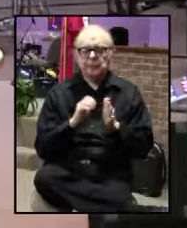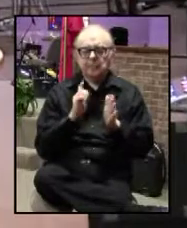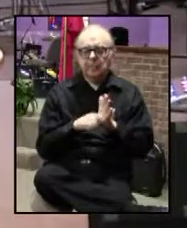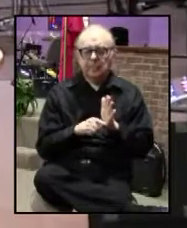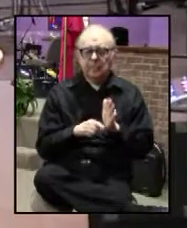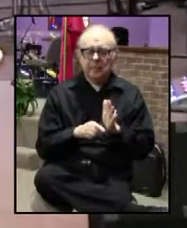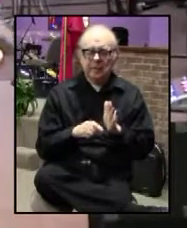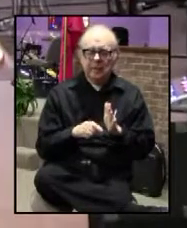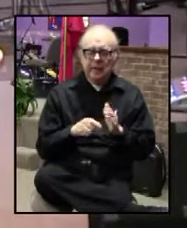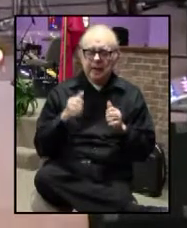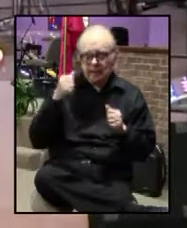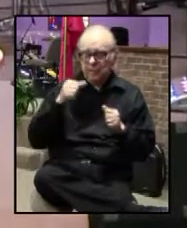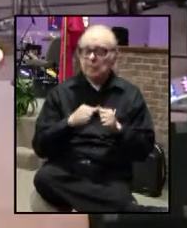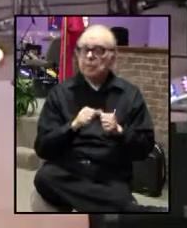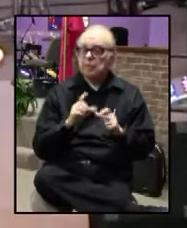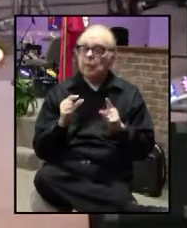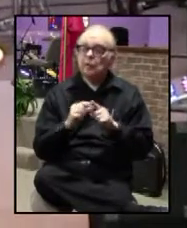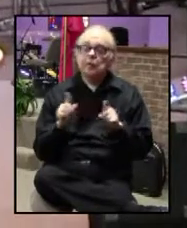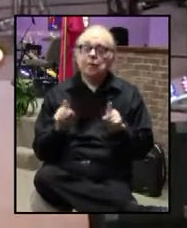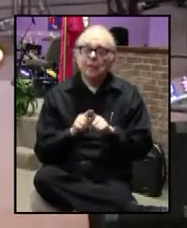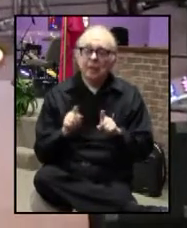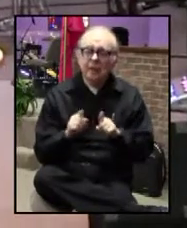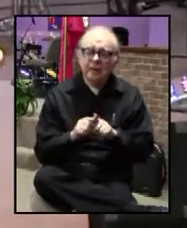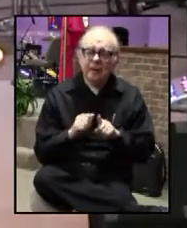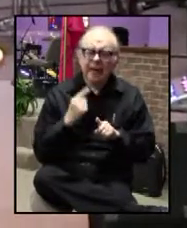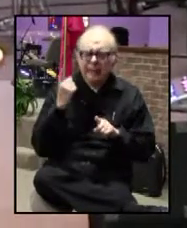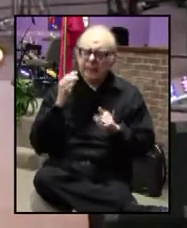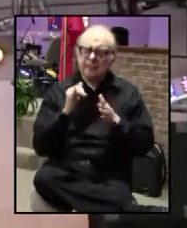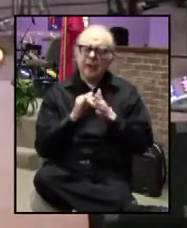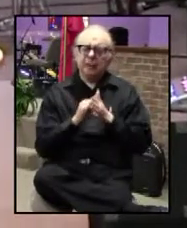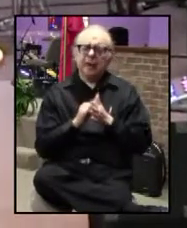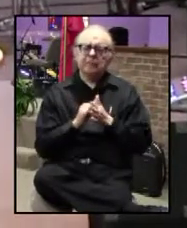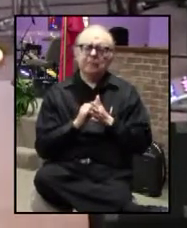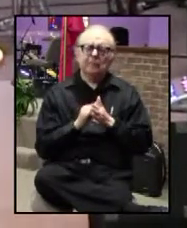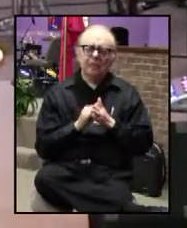they remember the words. Because think about it.